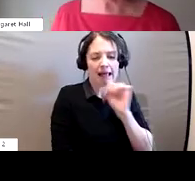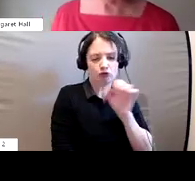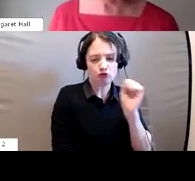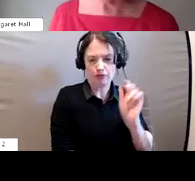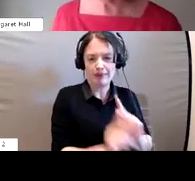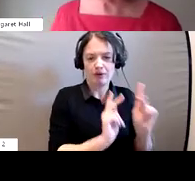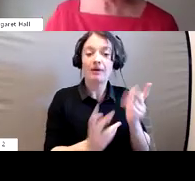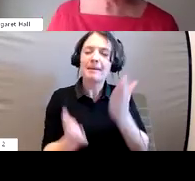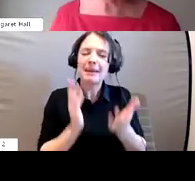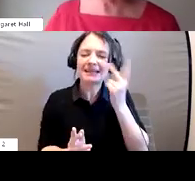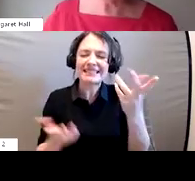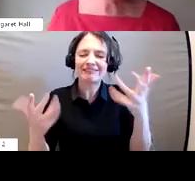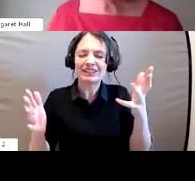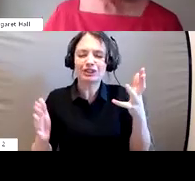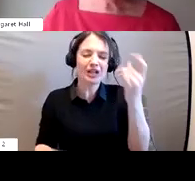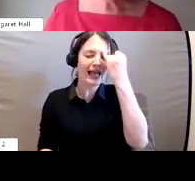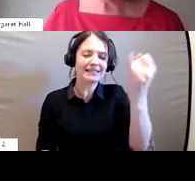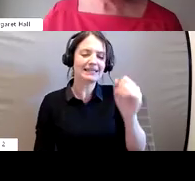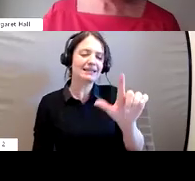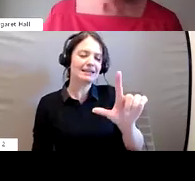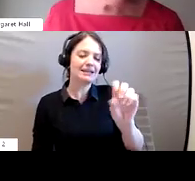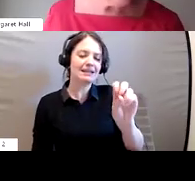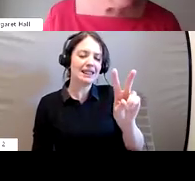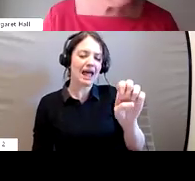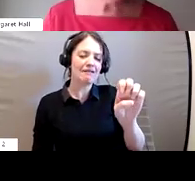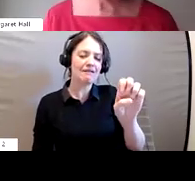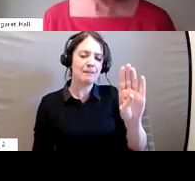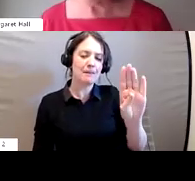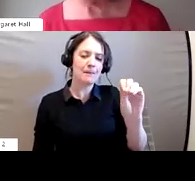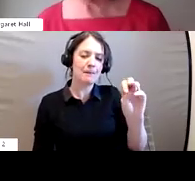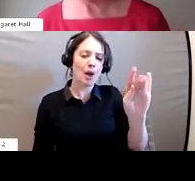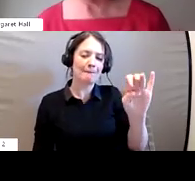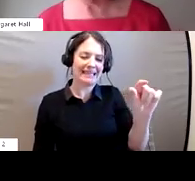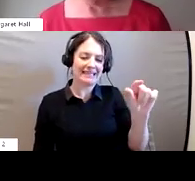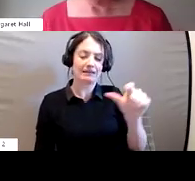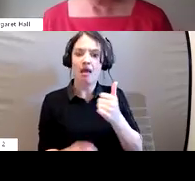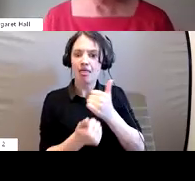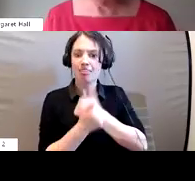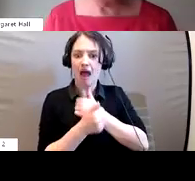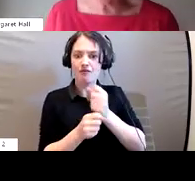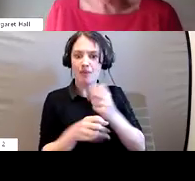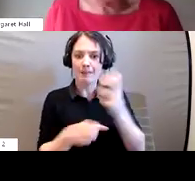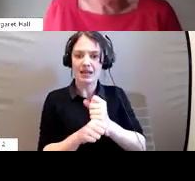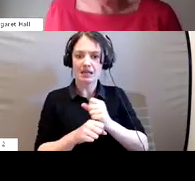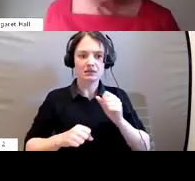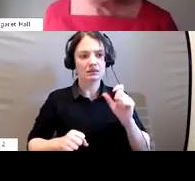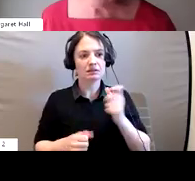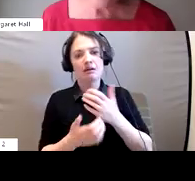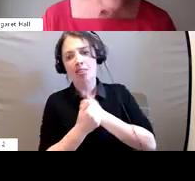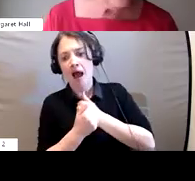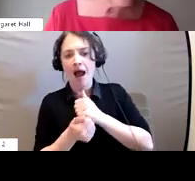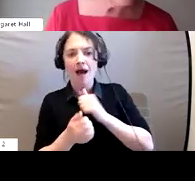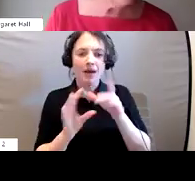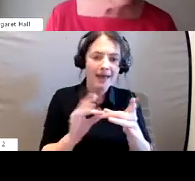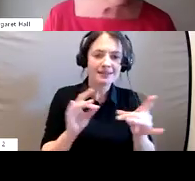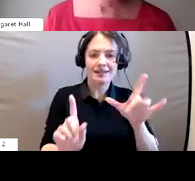love bombing, in which the perpetrator sort of starts to construct this relationship through this kind